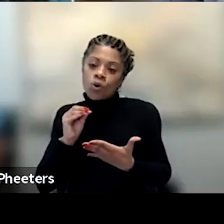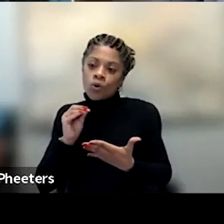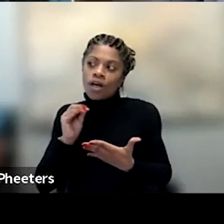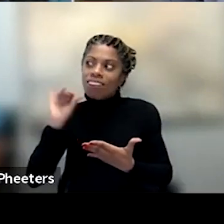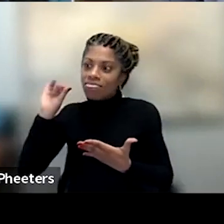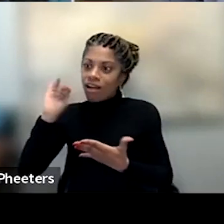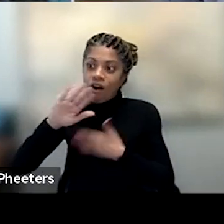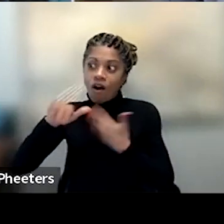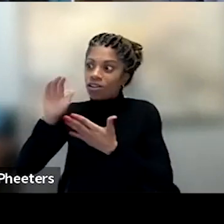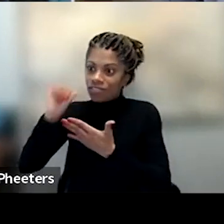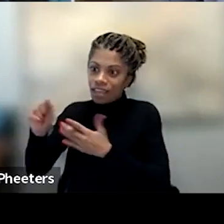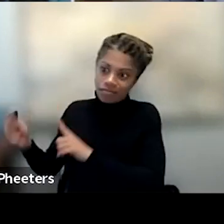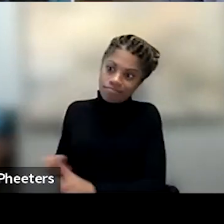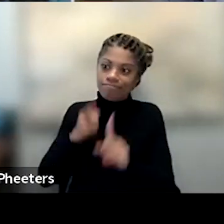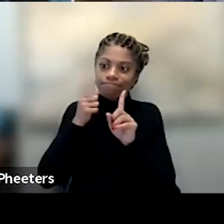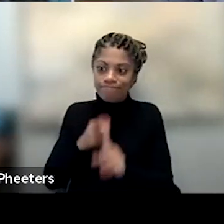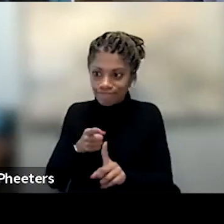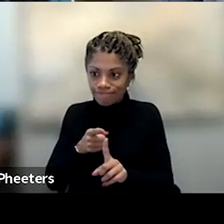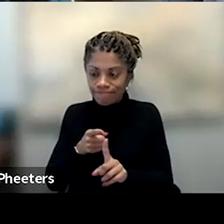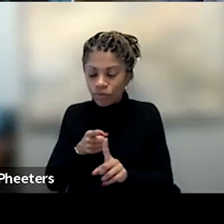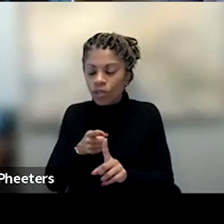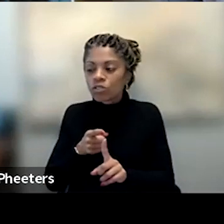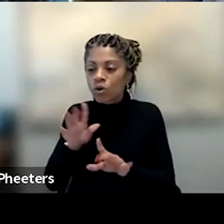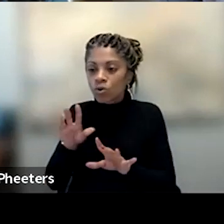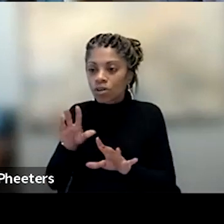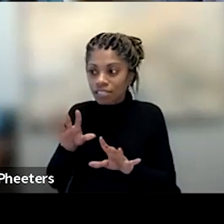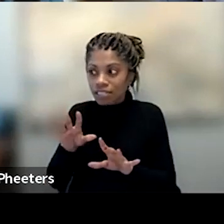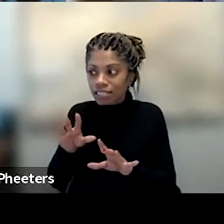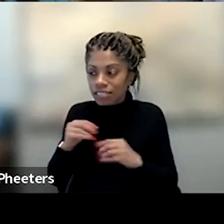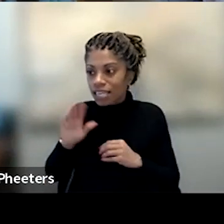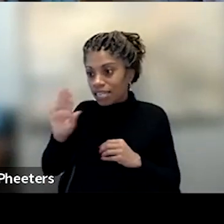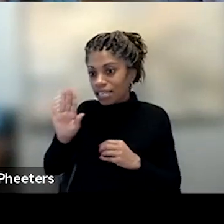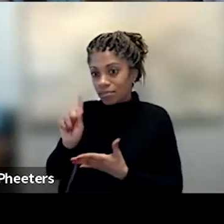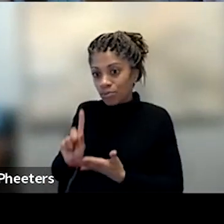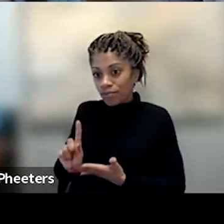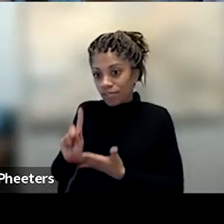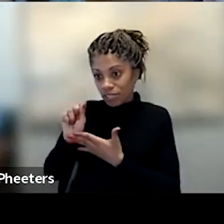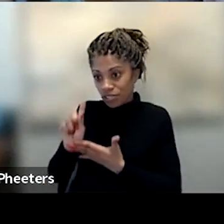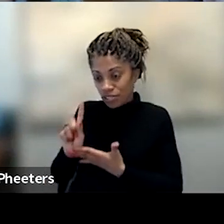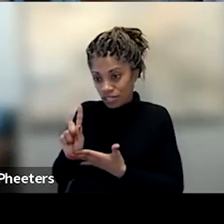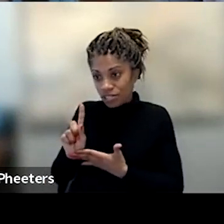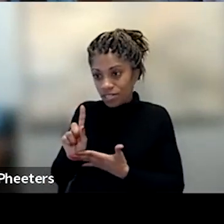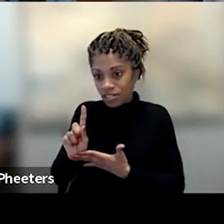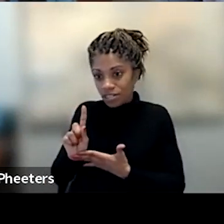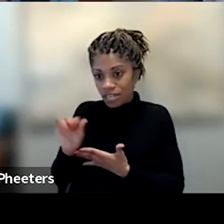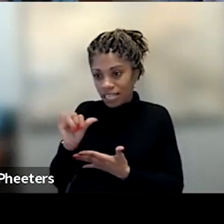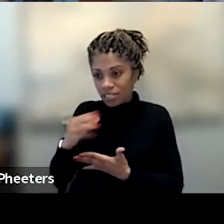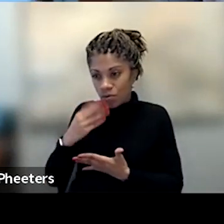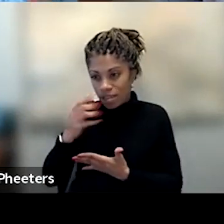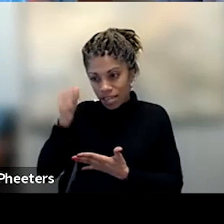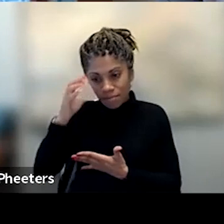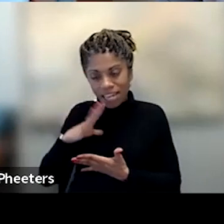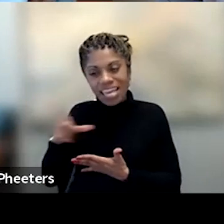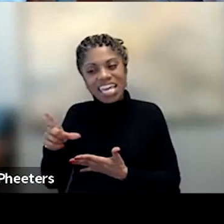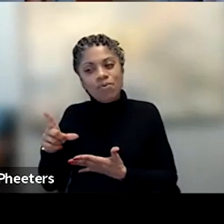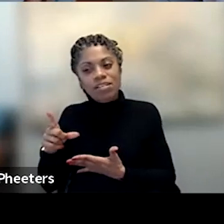that we are taking the privilege that he has as a white man. And at first he was very reluctant to